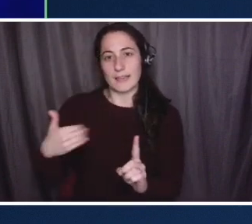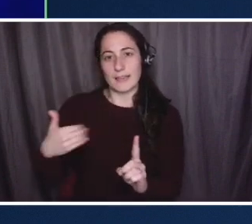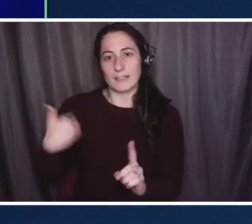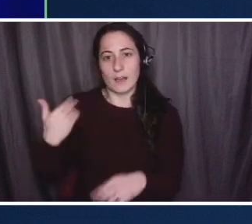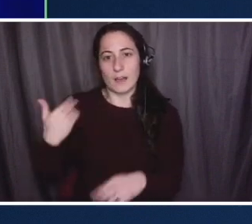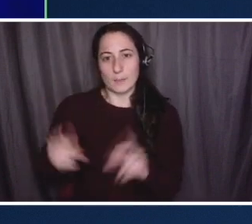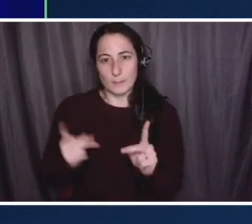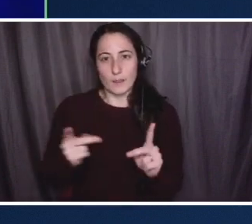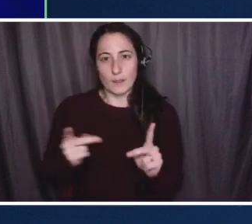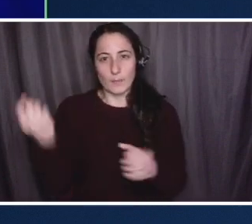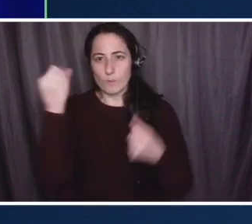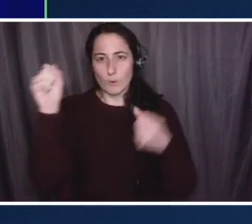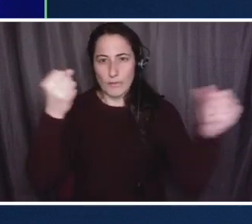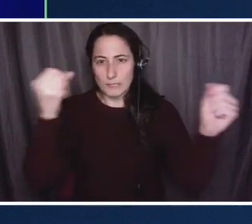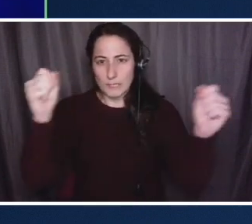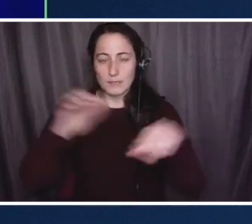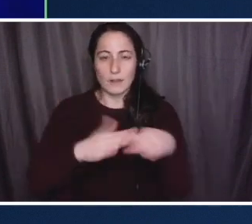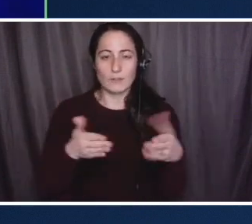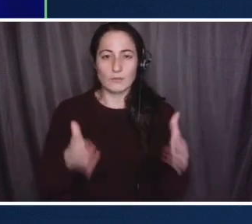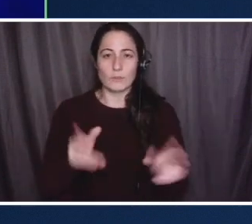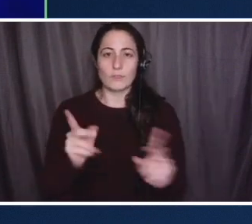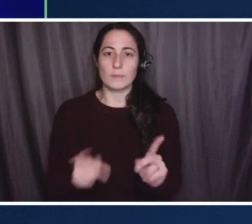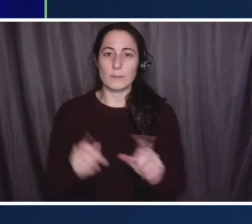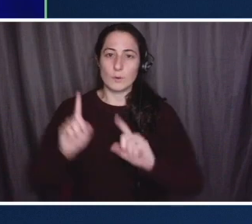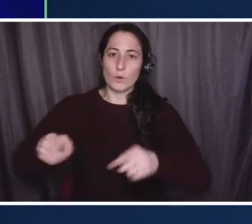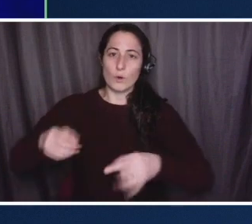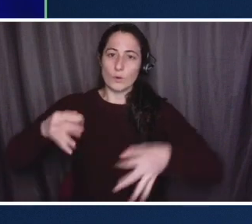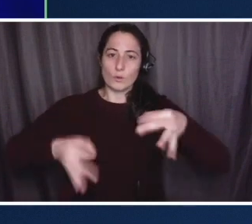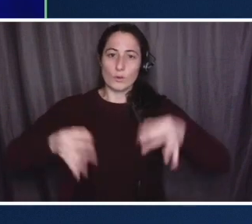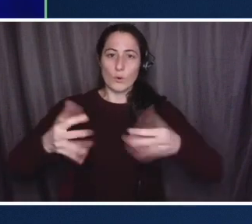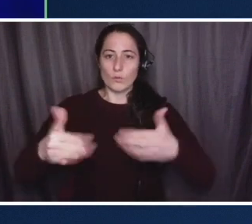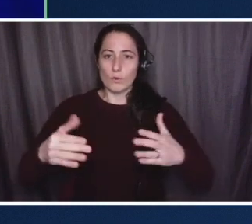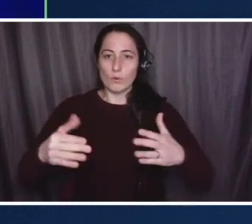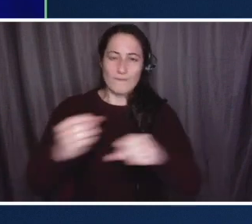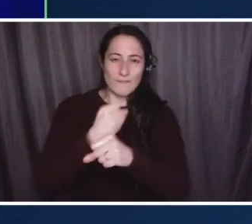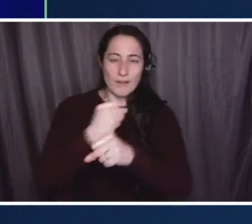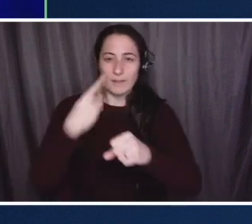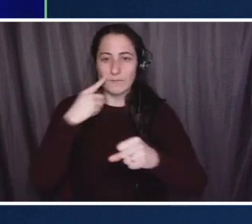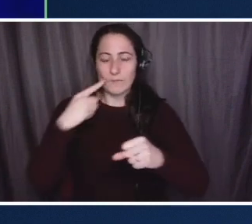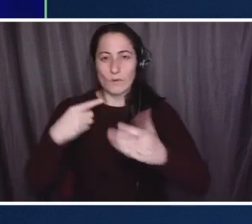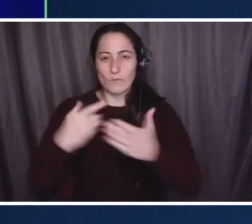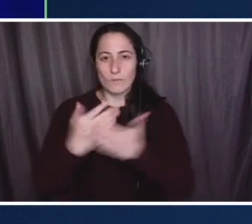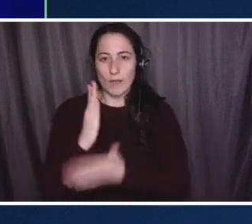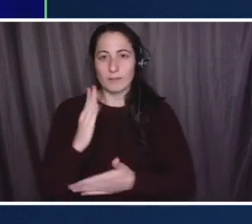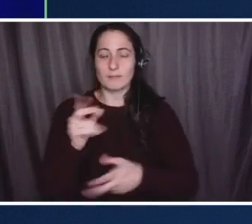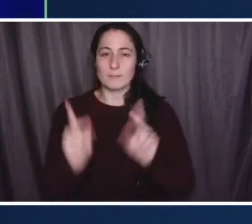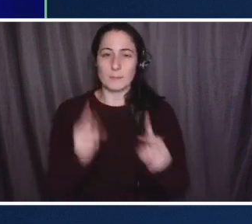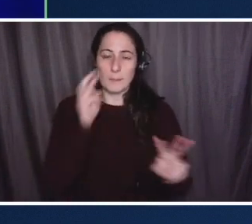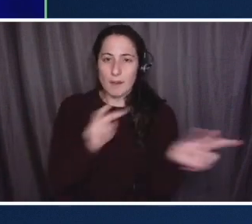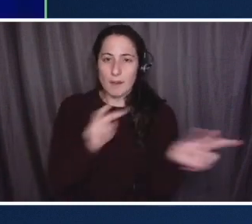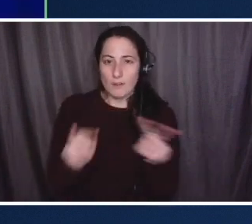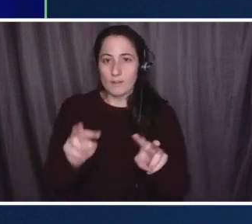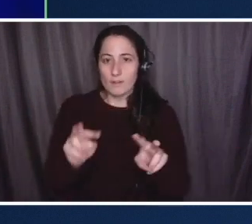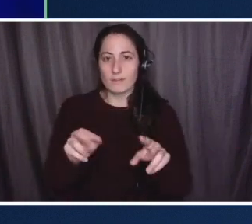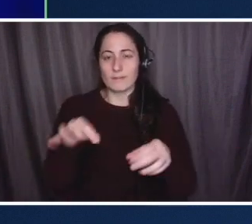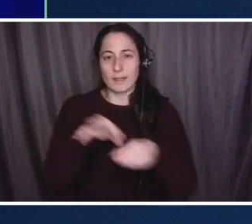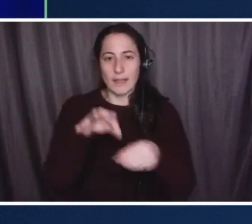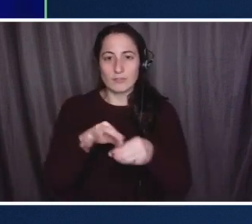protesting, folks have been in courtrooms fighting for rights, folks have been monitoring elections, doing investigative reporting, all these things.